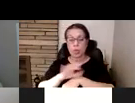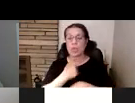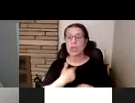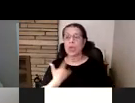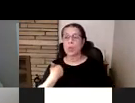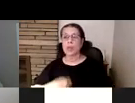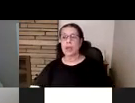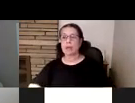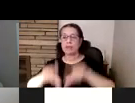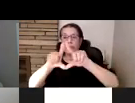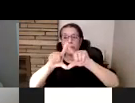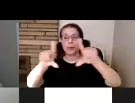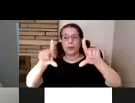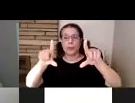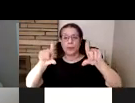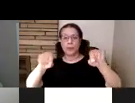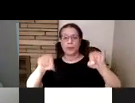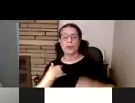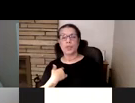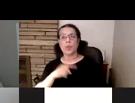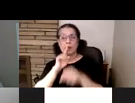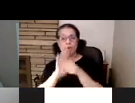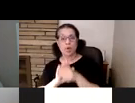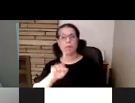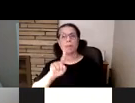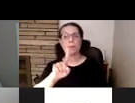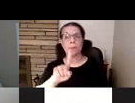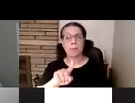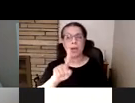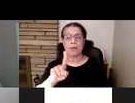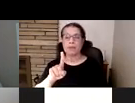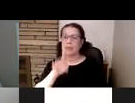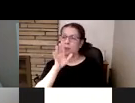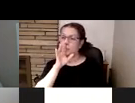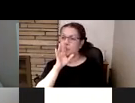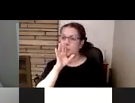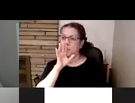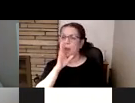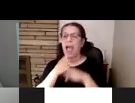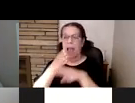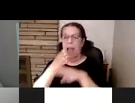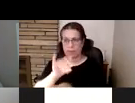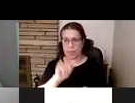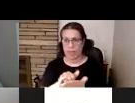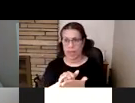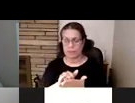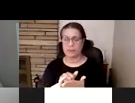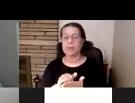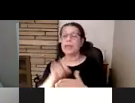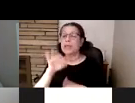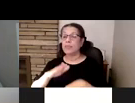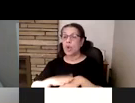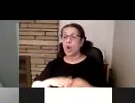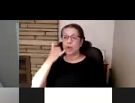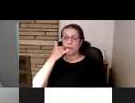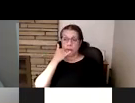in the center of your screen, and you will need to confirm that you'd like to be unmuted before you begin speaking. If you're on a phone, an